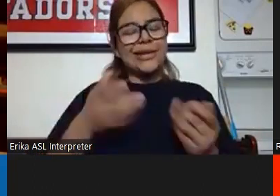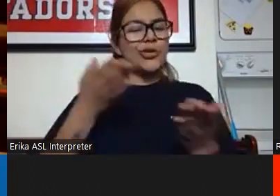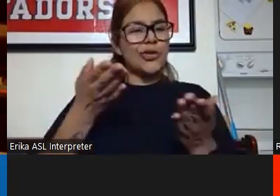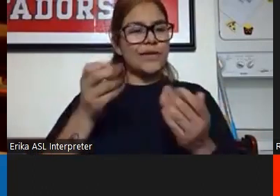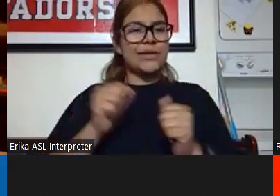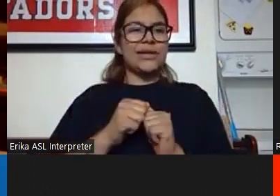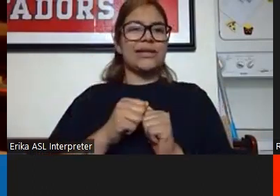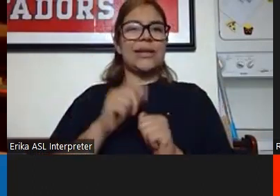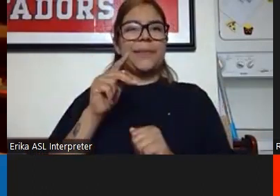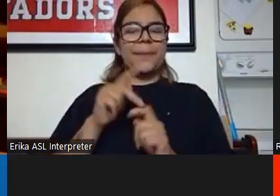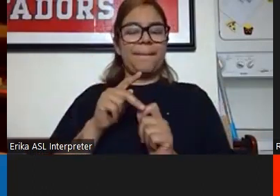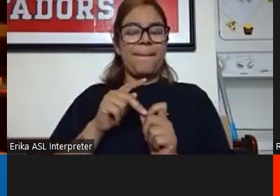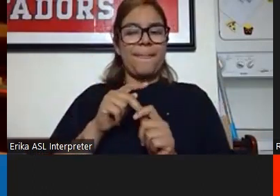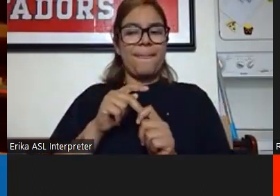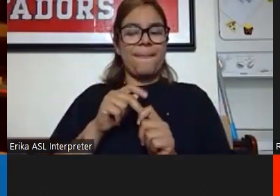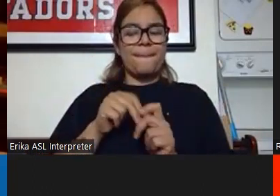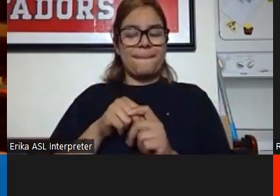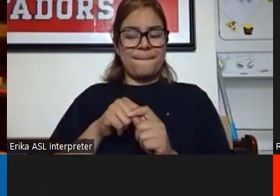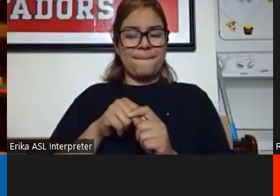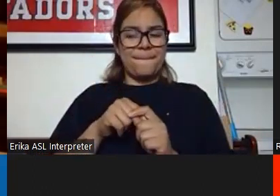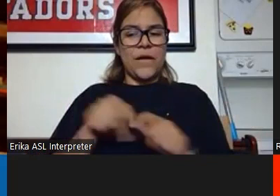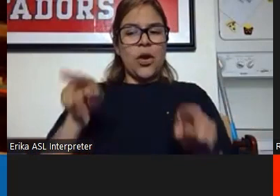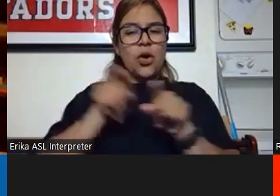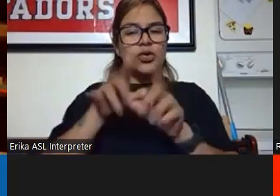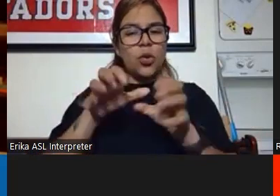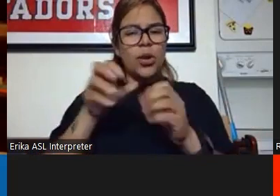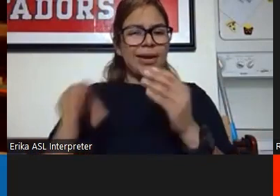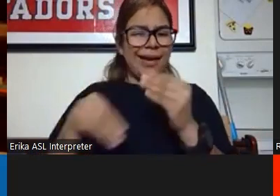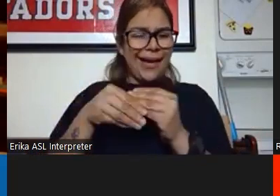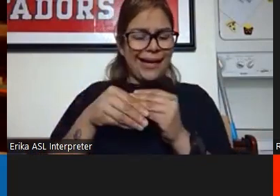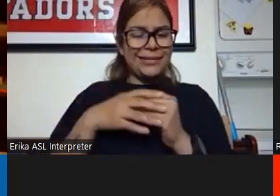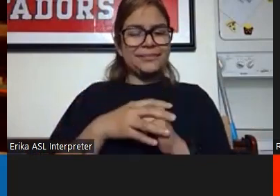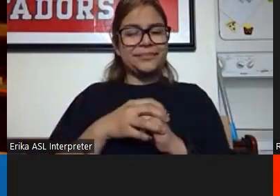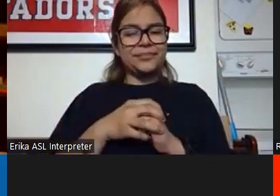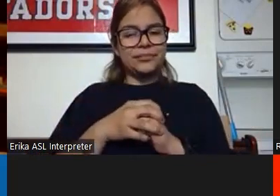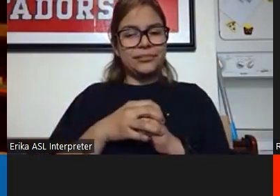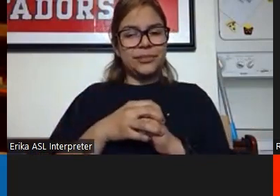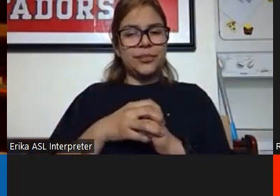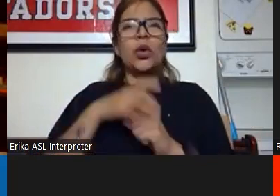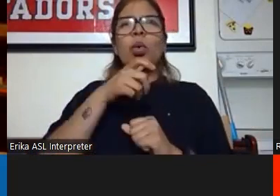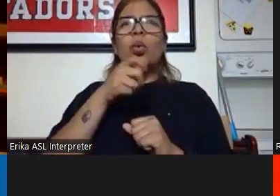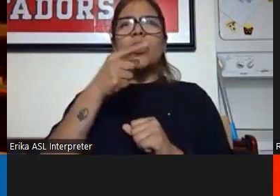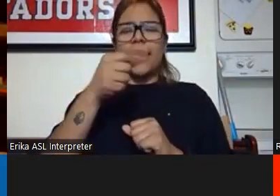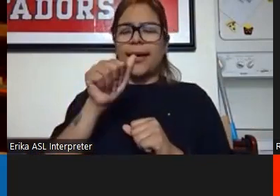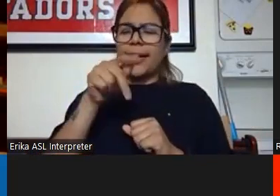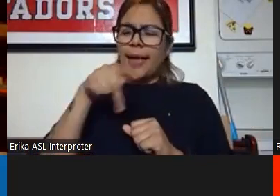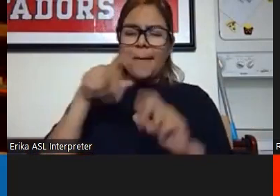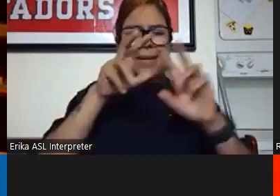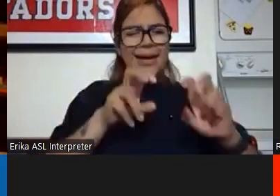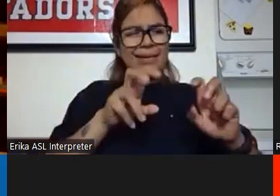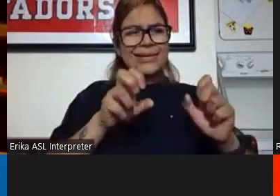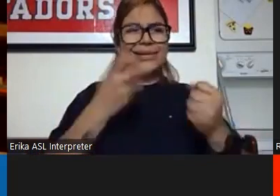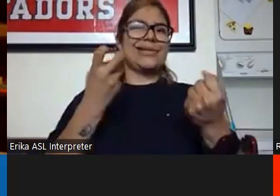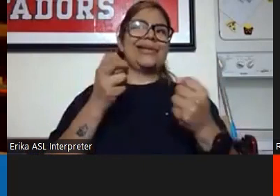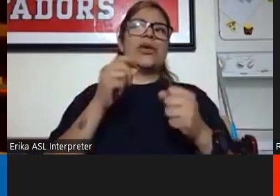are understaffed and all that. So, and also you may want to underscore again who the gap analysis is